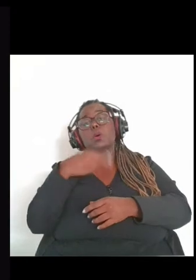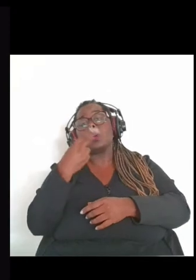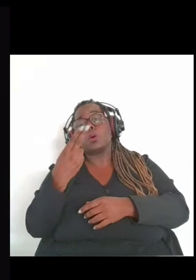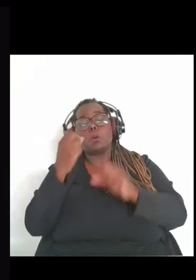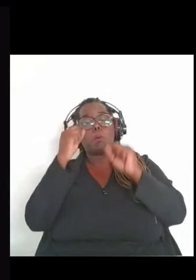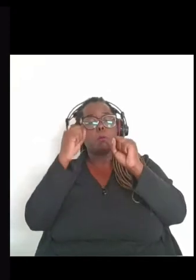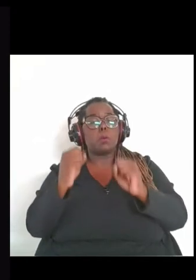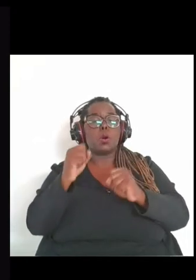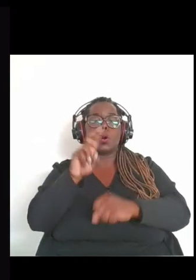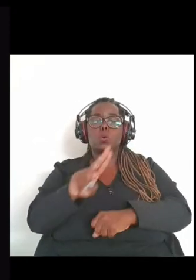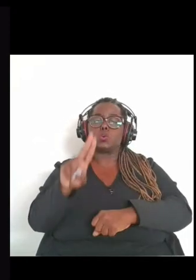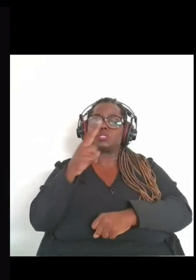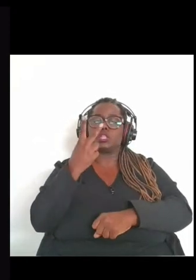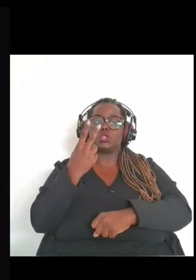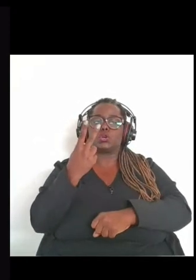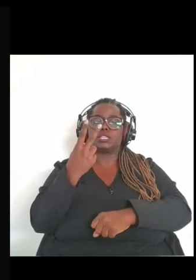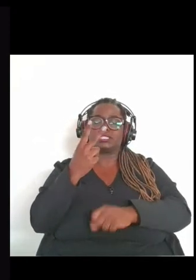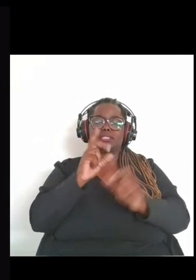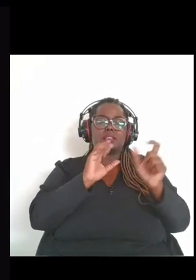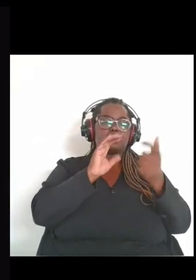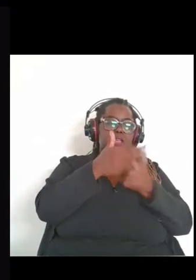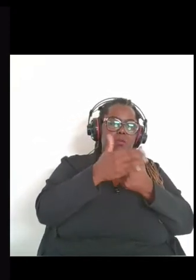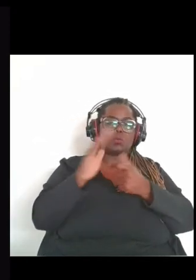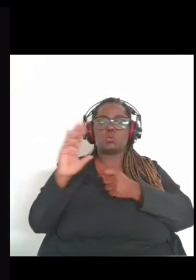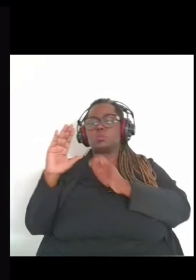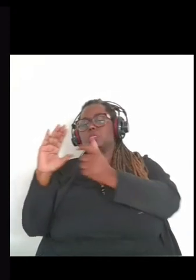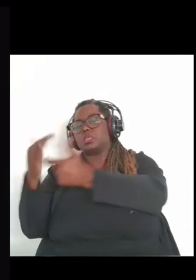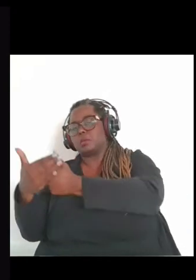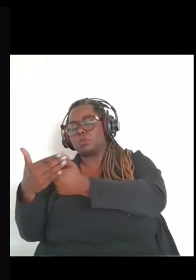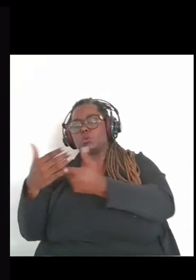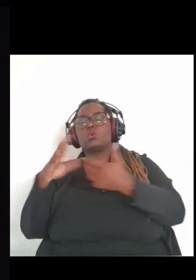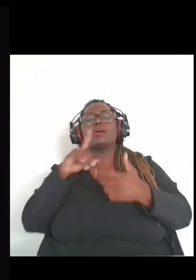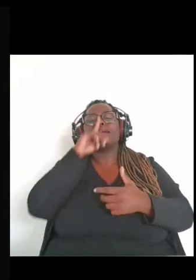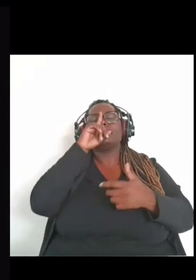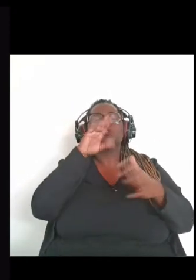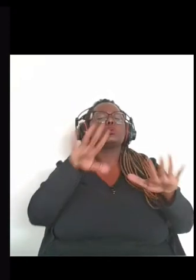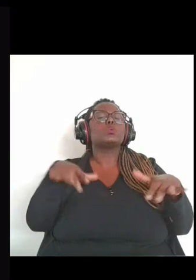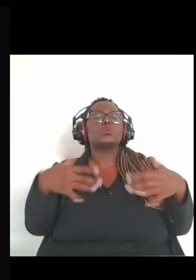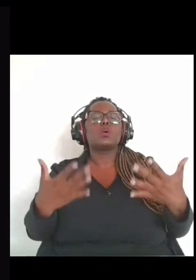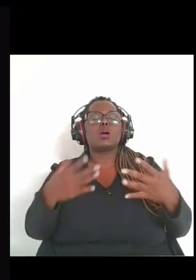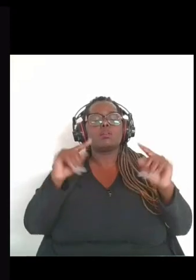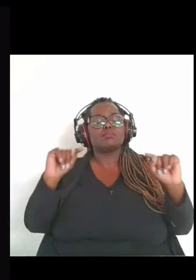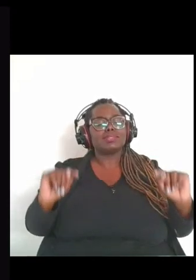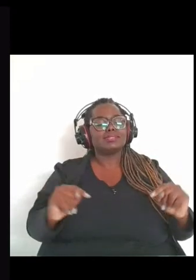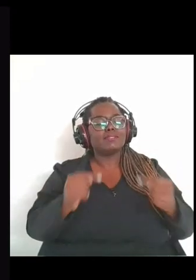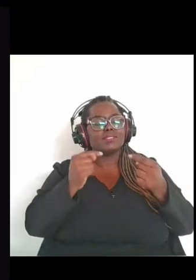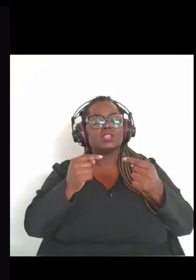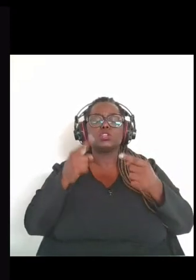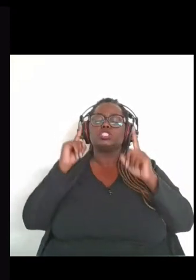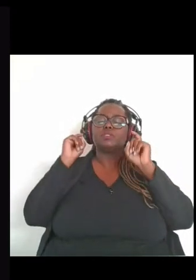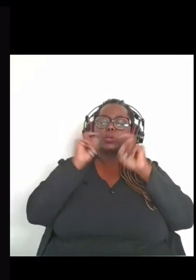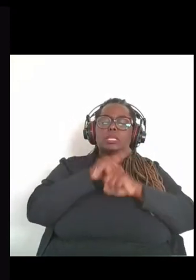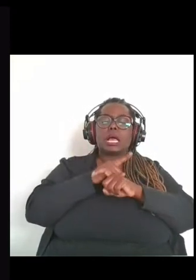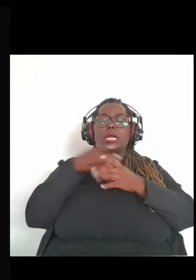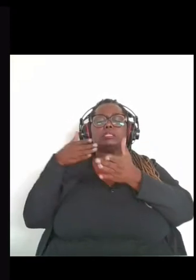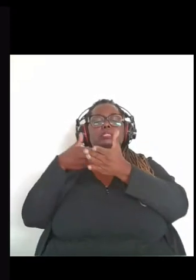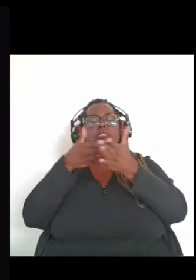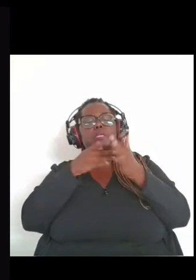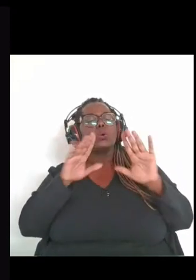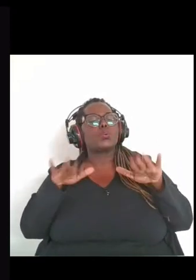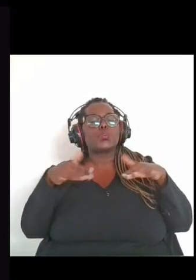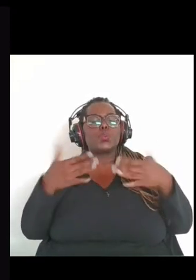risks and what were the challenges there and I think that is a conversation that would need to be ongoing and be quite